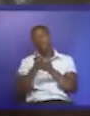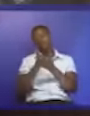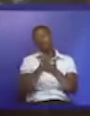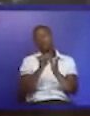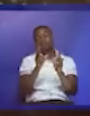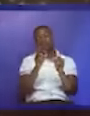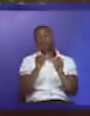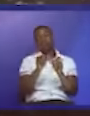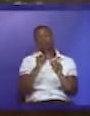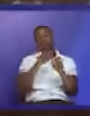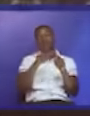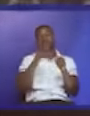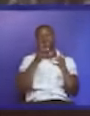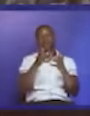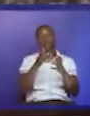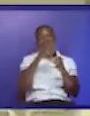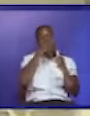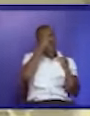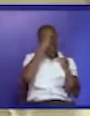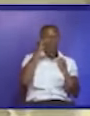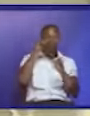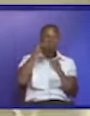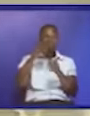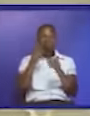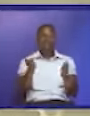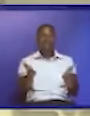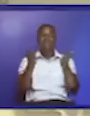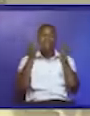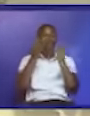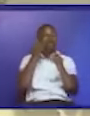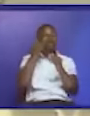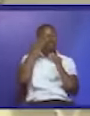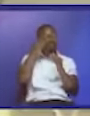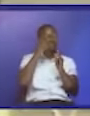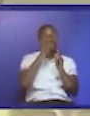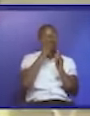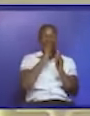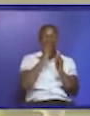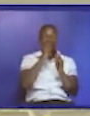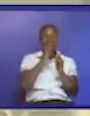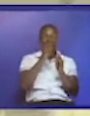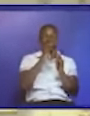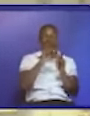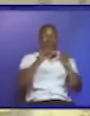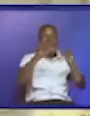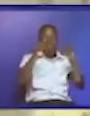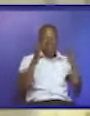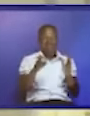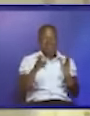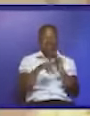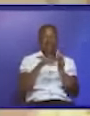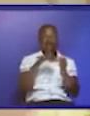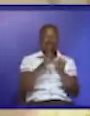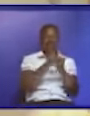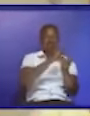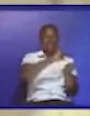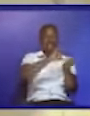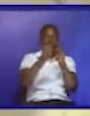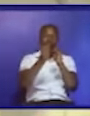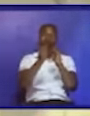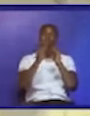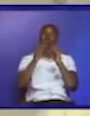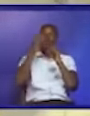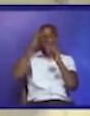the emergence of men and women who understand the mysteries of the altar and know how to transact business with the realm of the